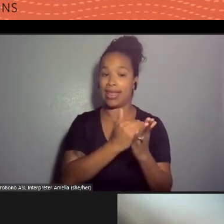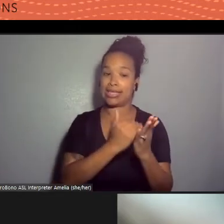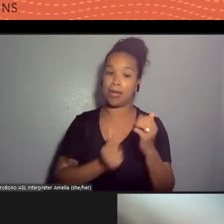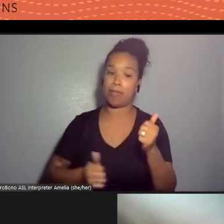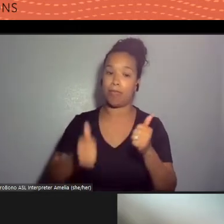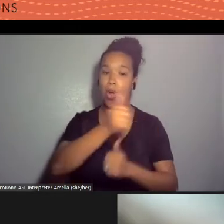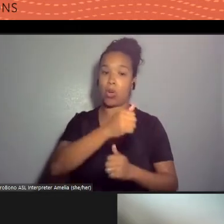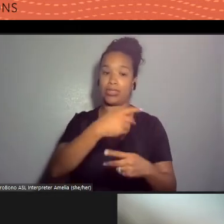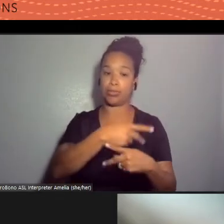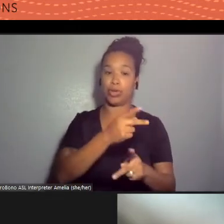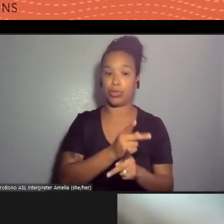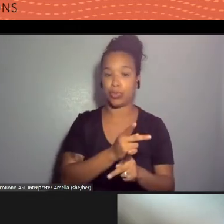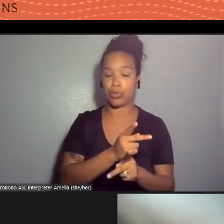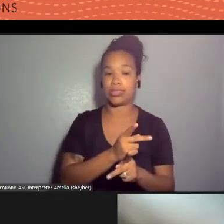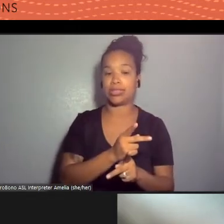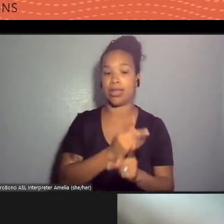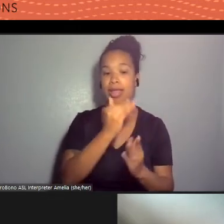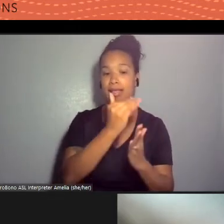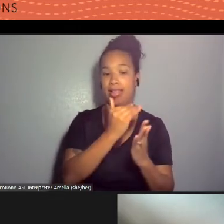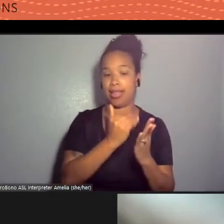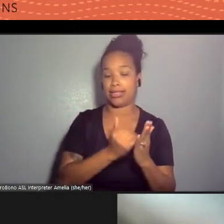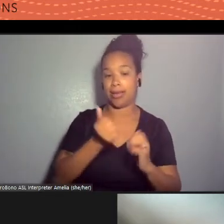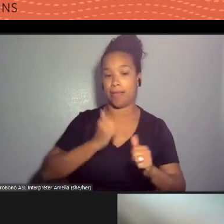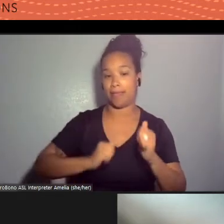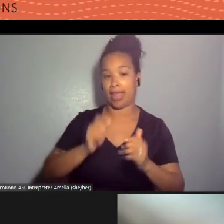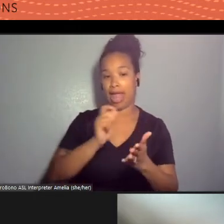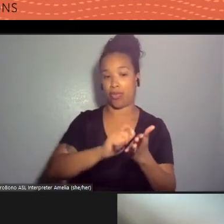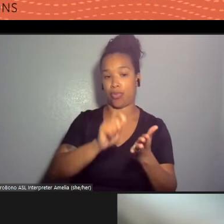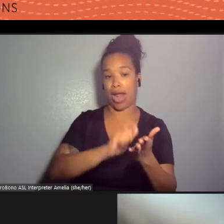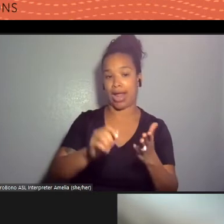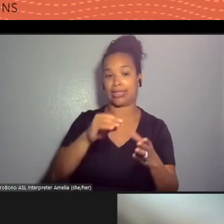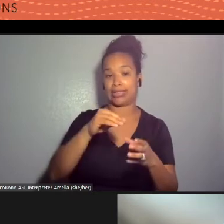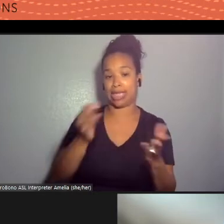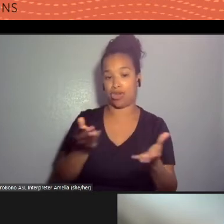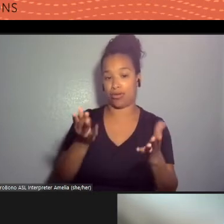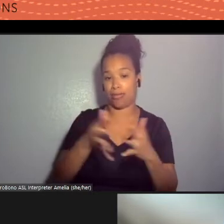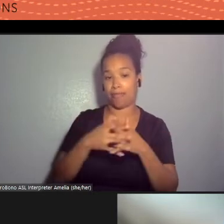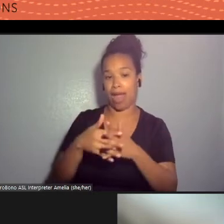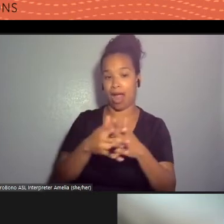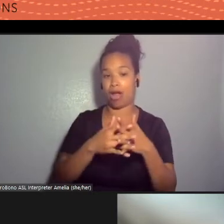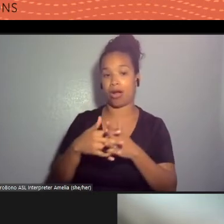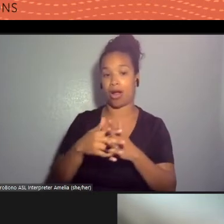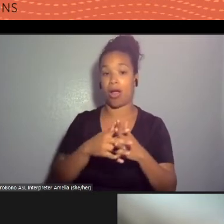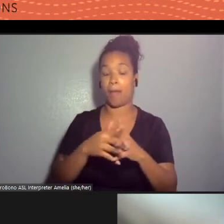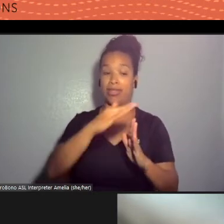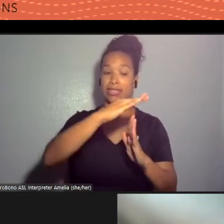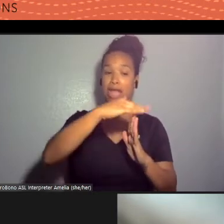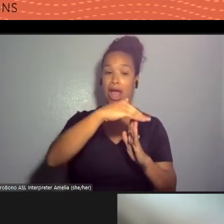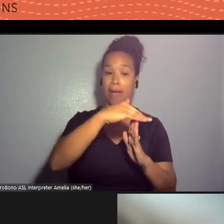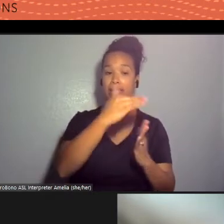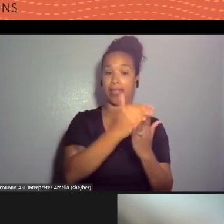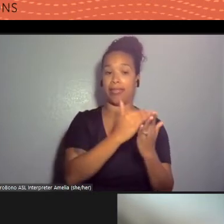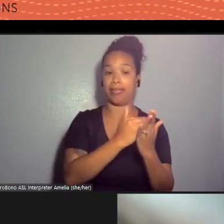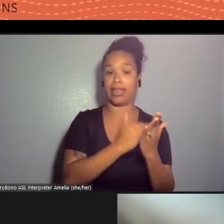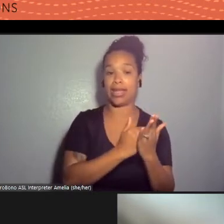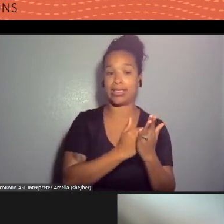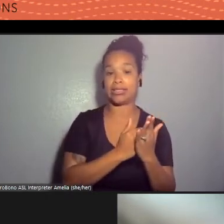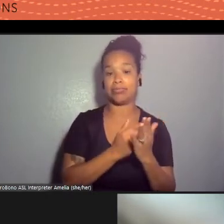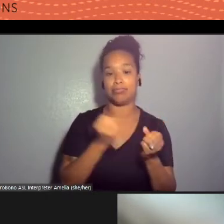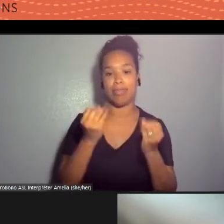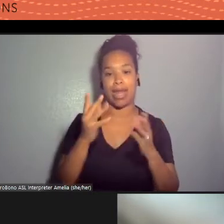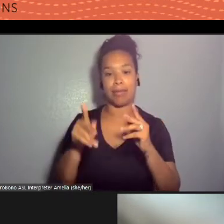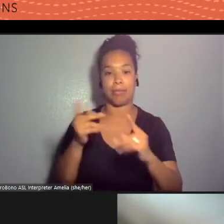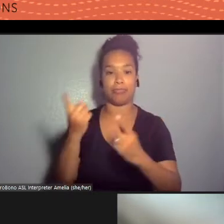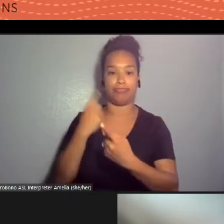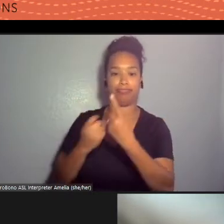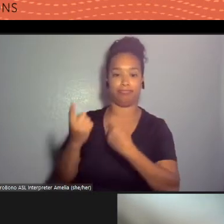in America. And being at the top of them, I get a lot of questions. But I always direct these people who are asking me